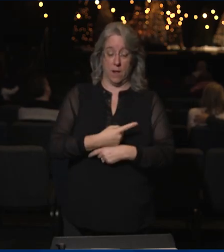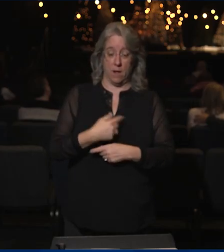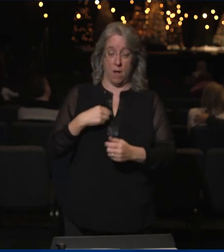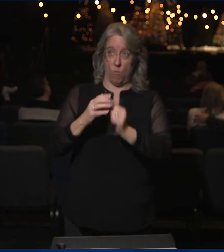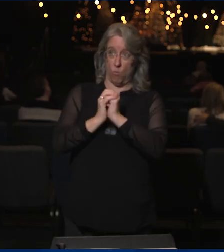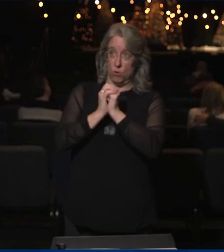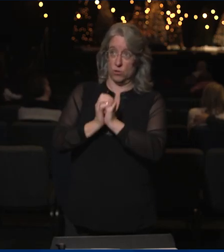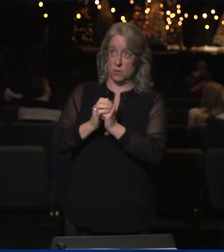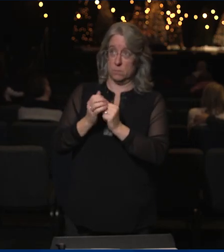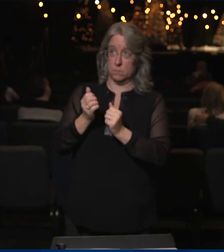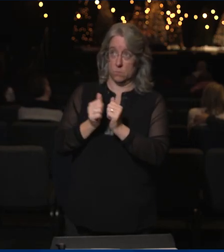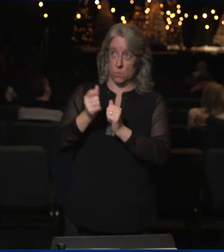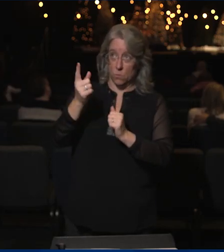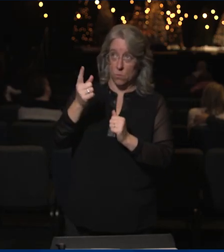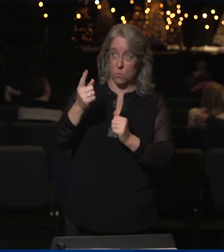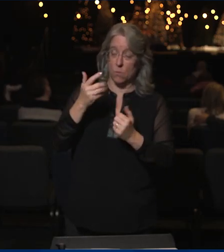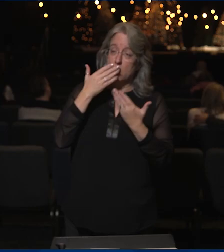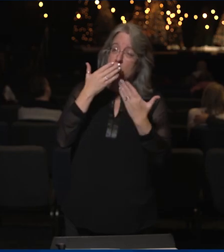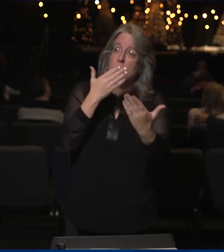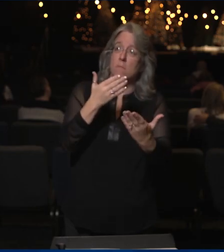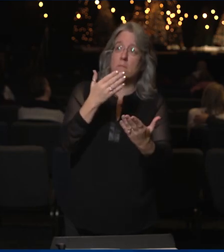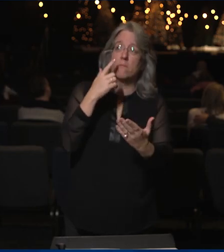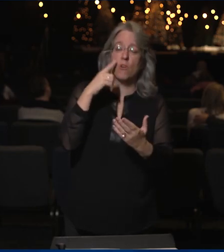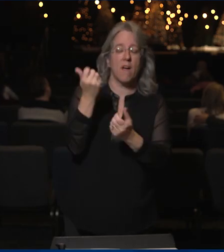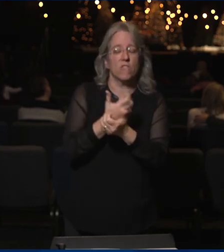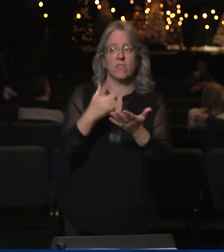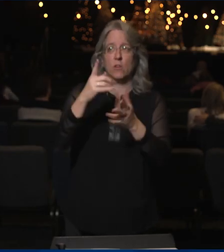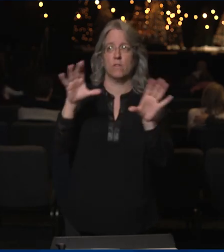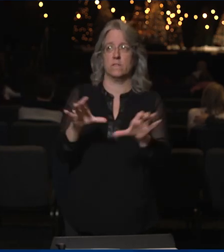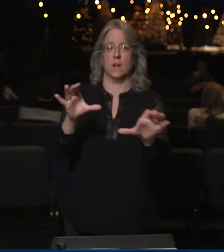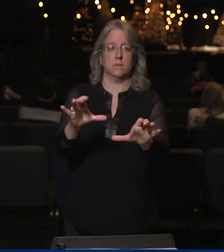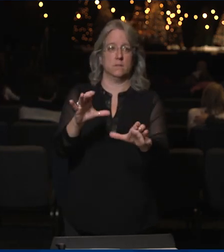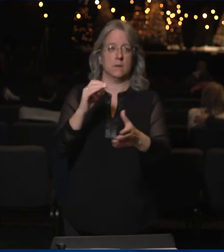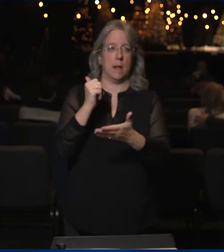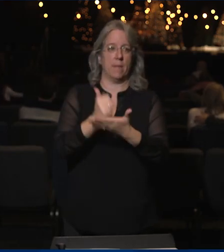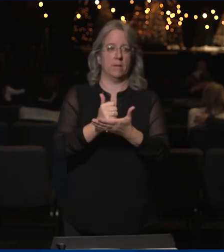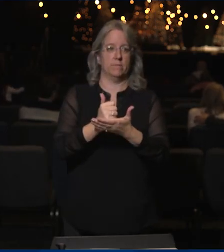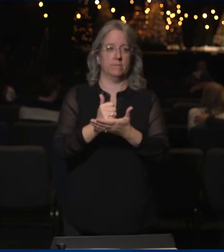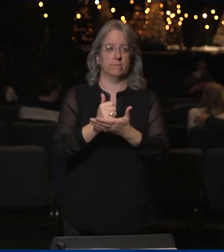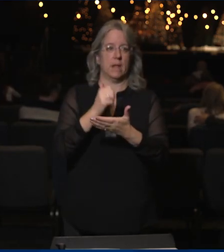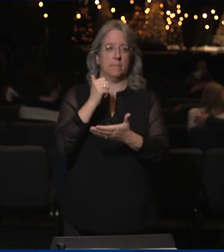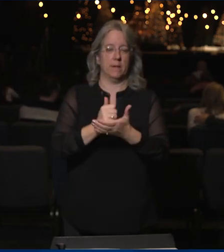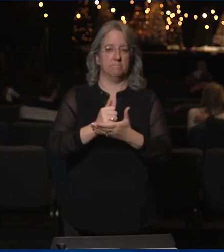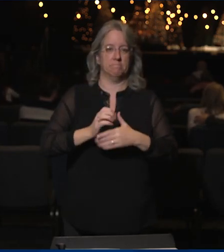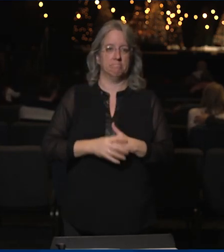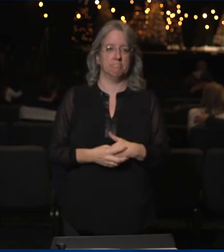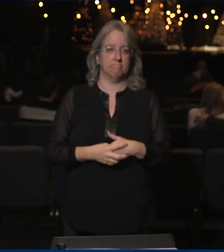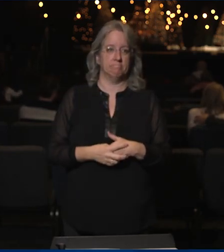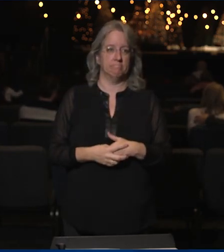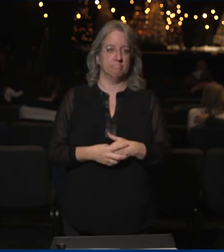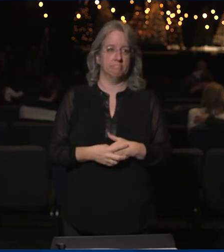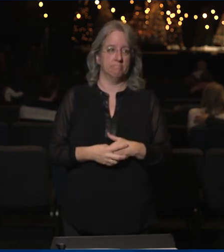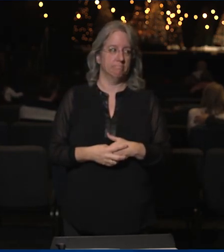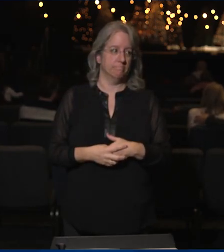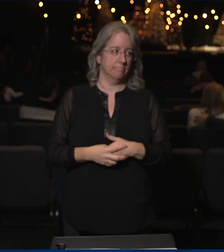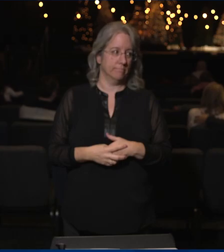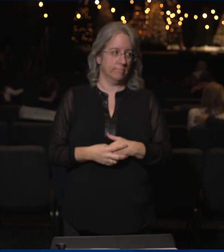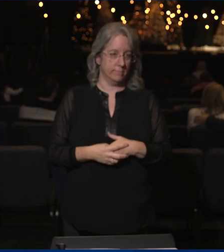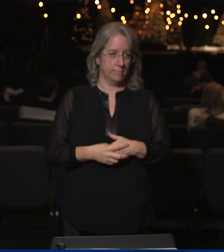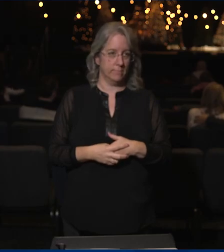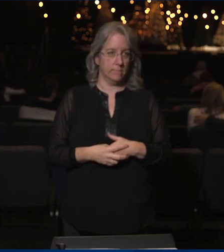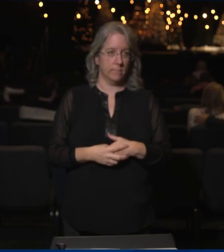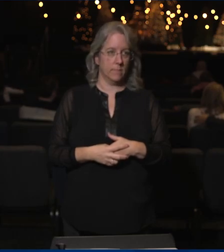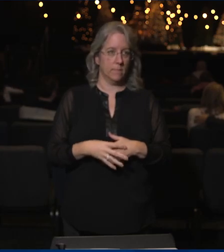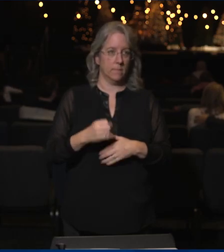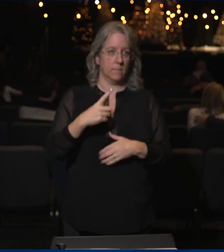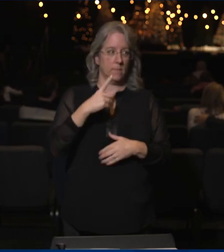for all you've done. Amen. Amen. And may that be true in each and every one of our lives. For those of